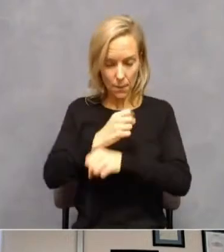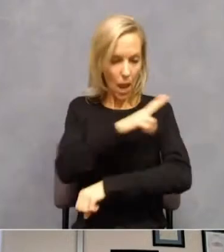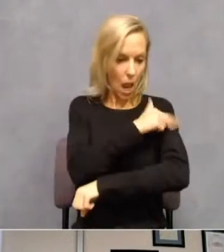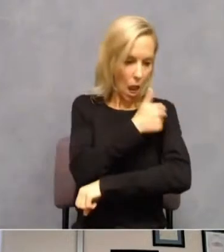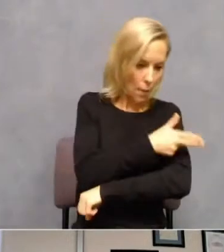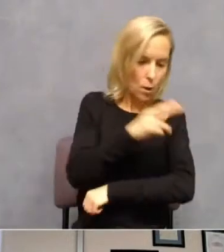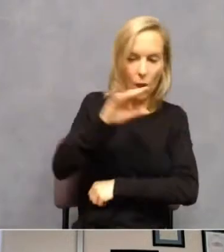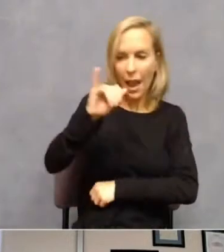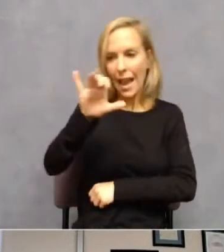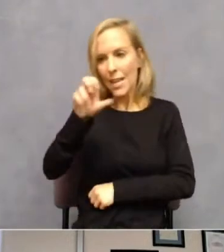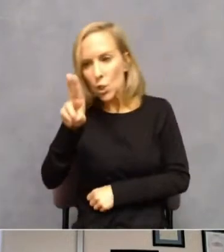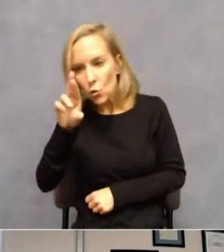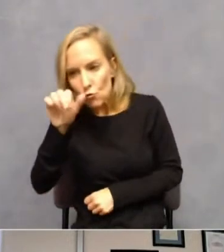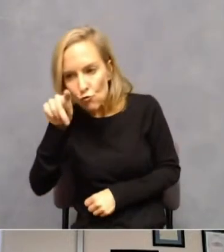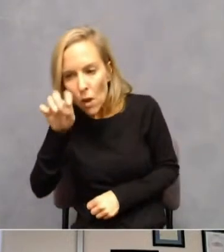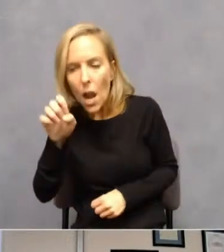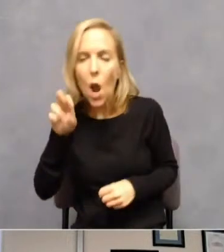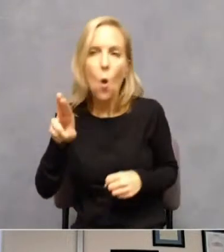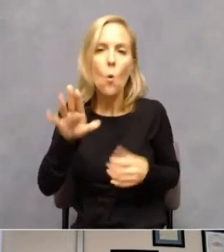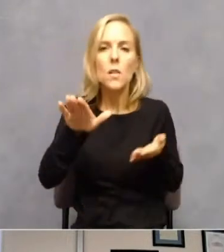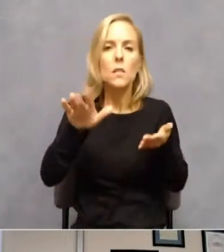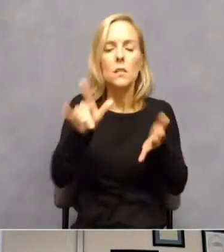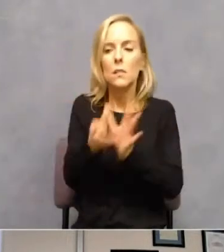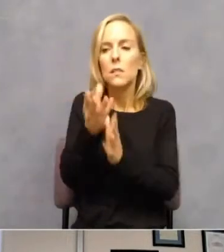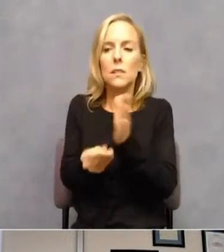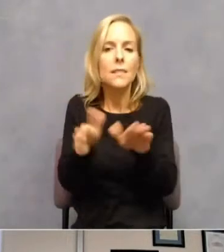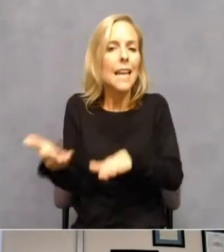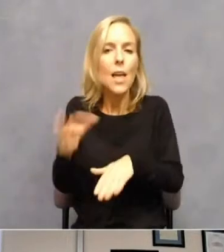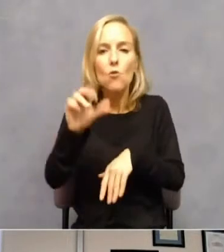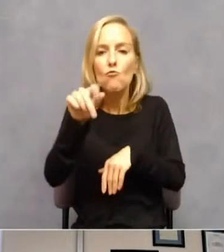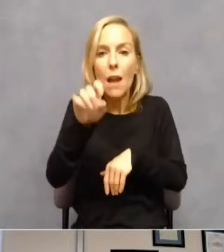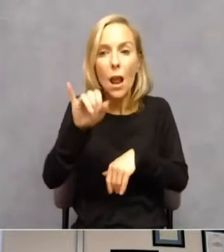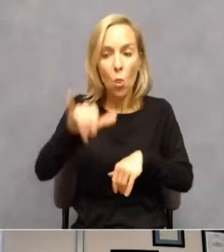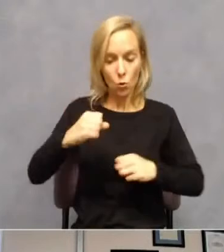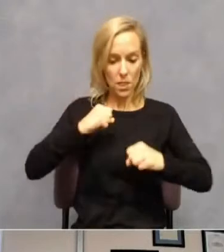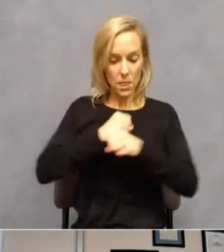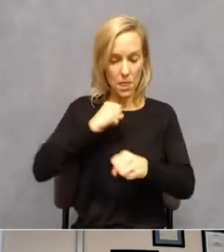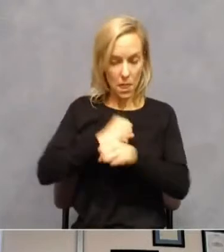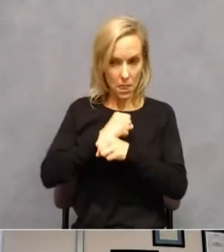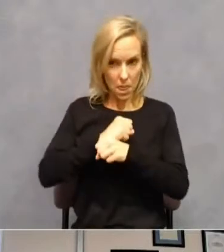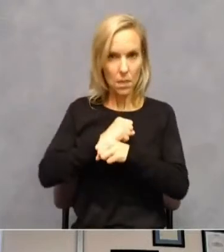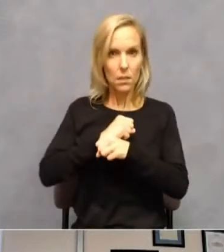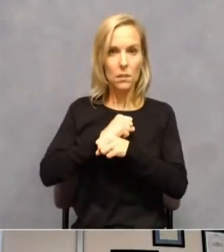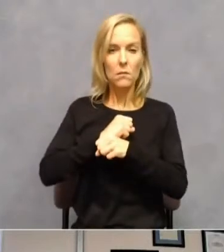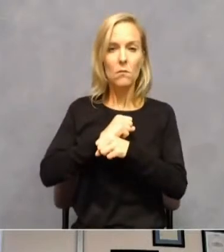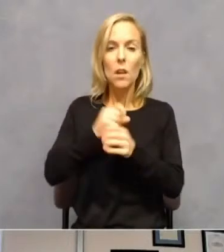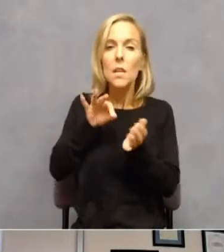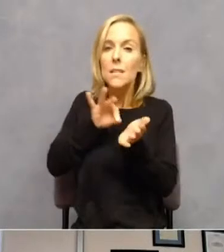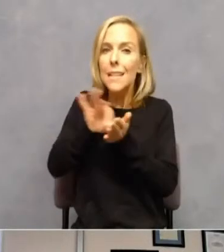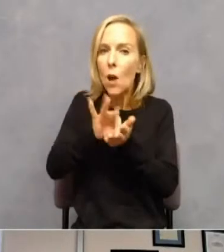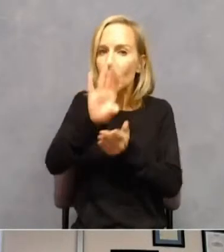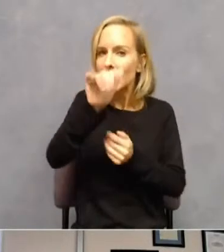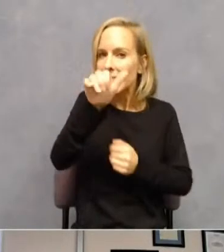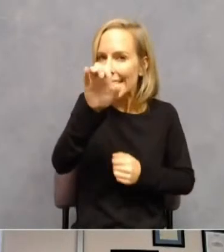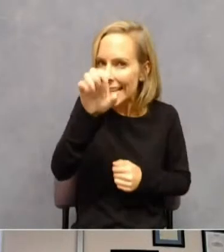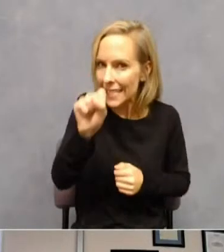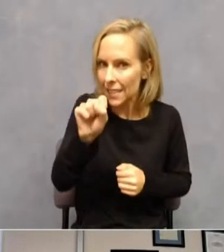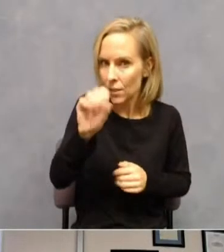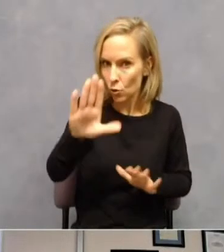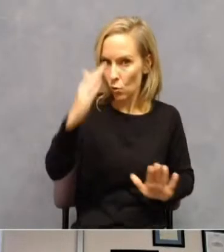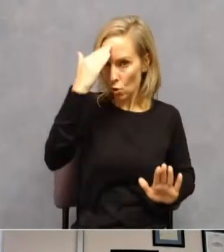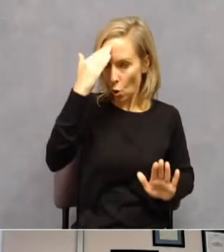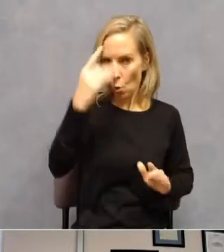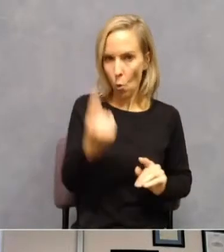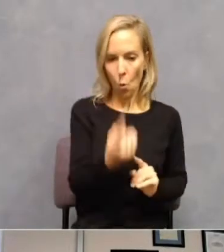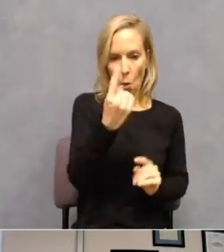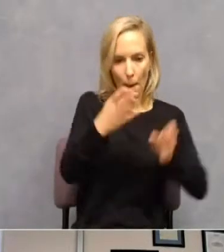or death rates, those statistics only count cases. That way we know that it's only one person.